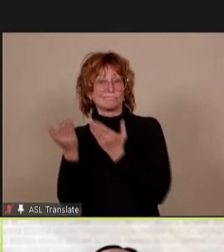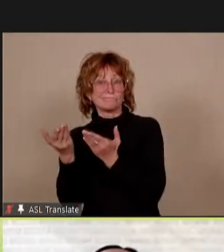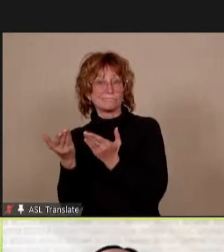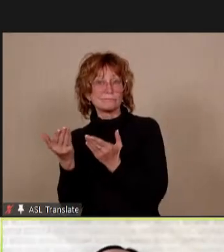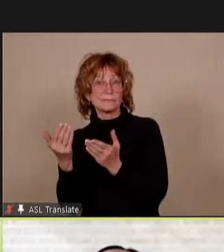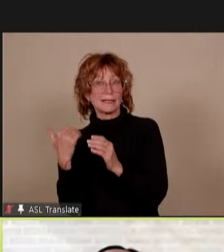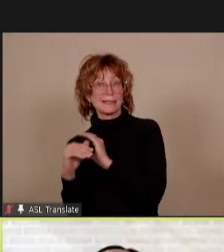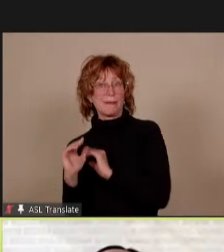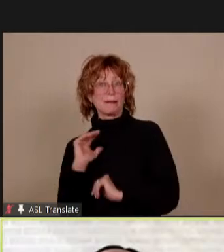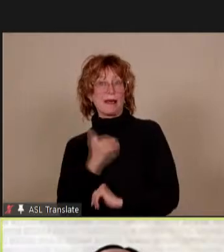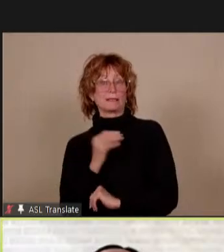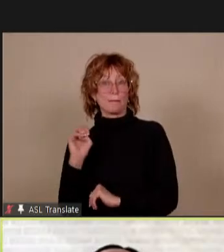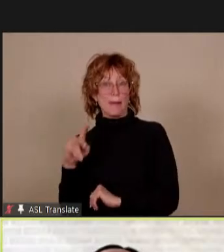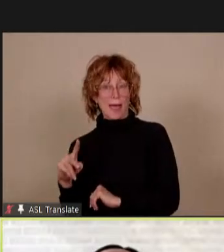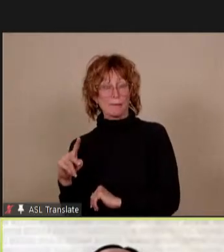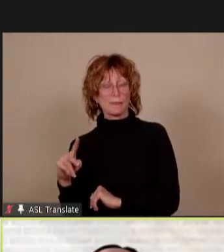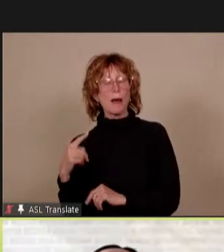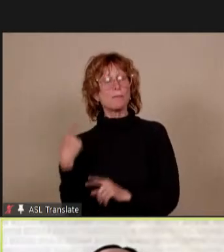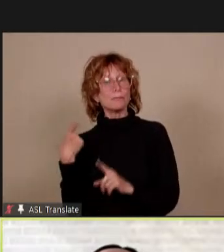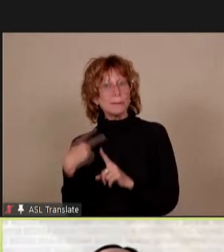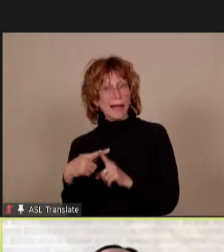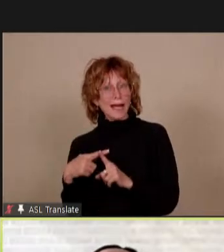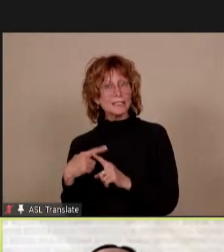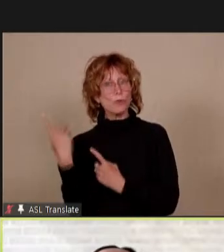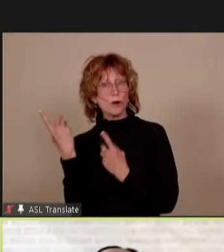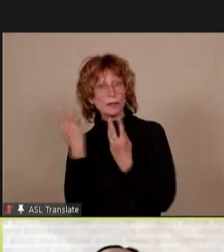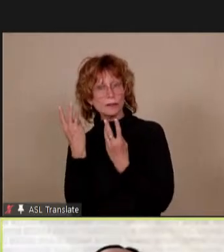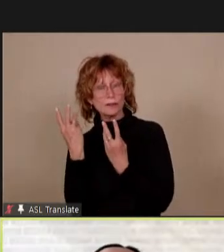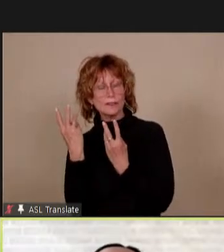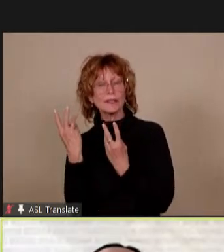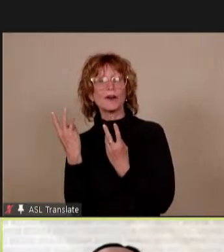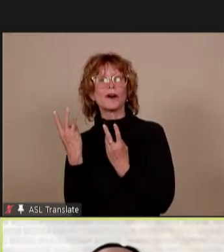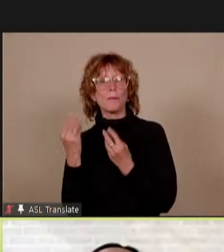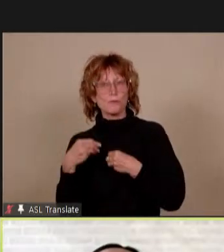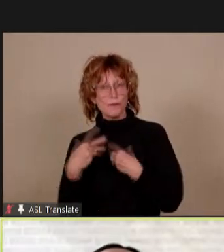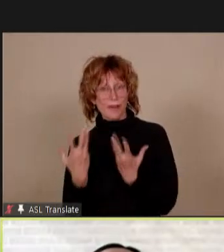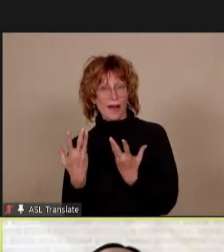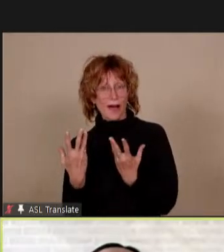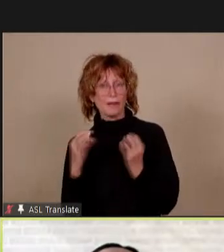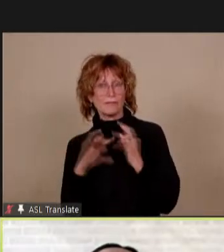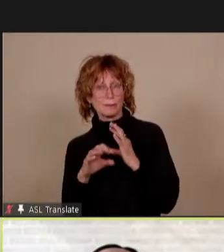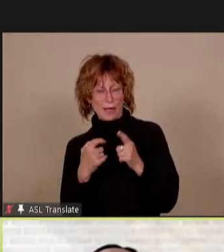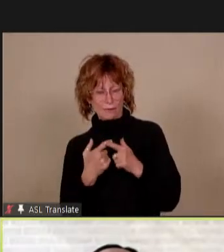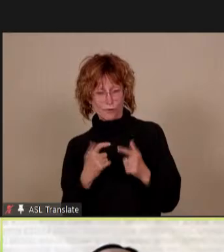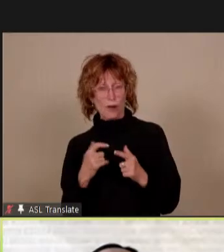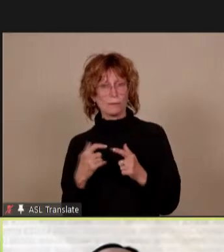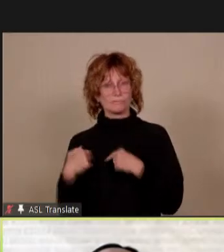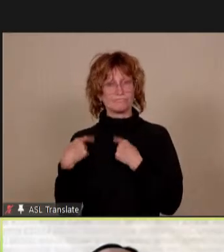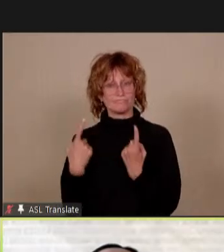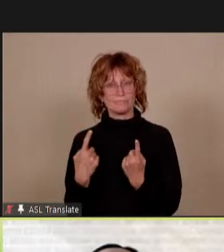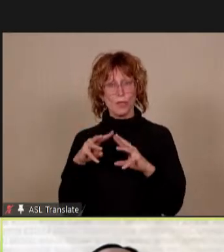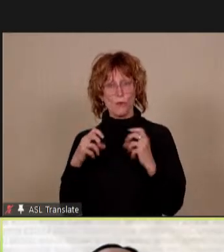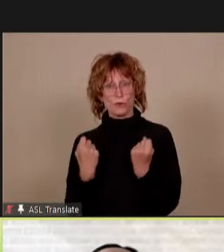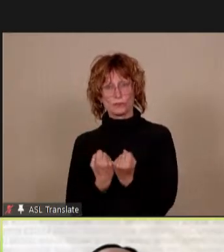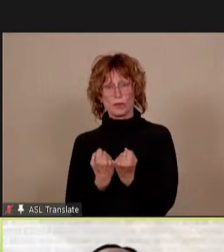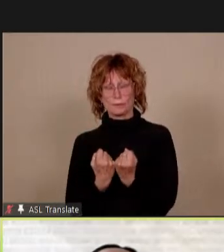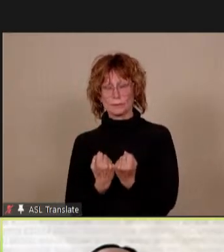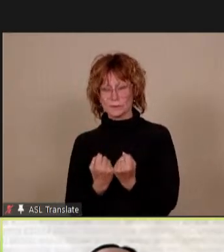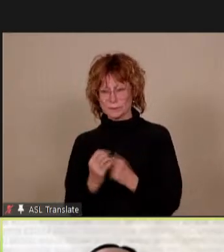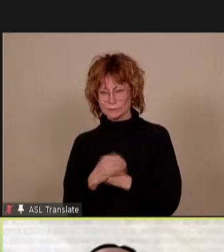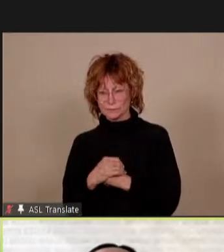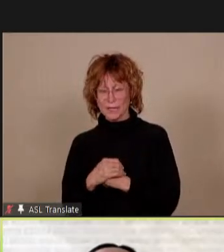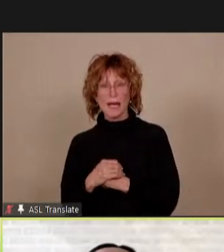available. And we'll also consider input and we'll also provide input from the workshops as well. And then on